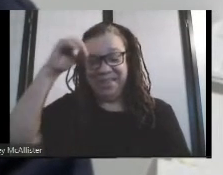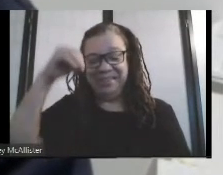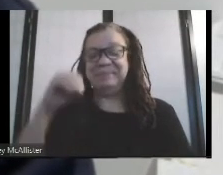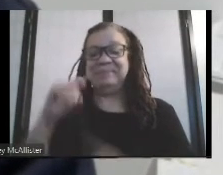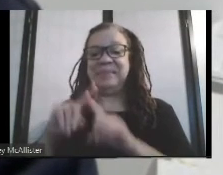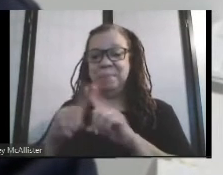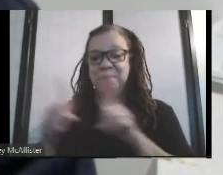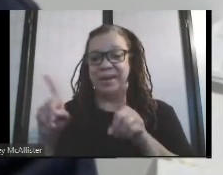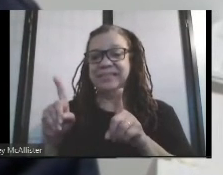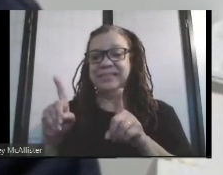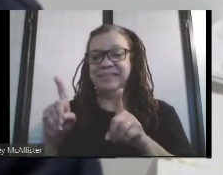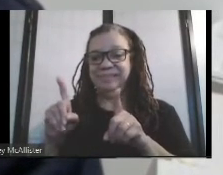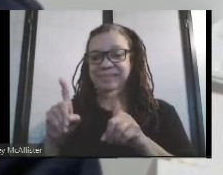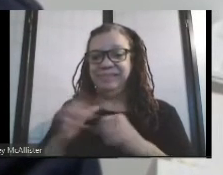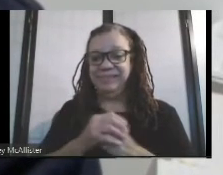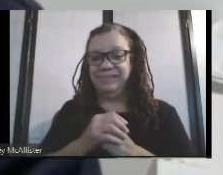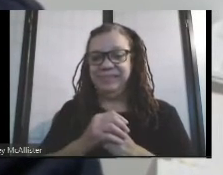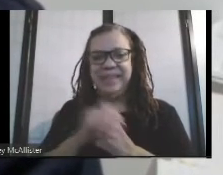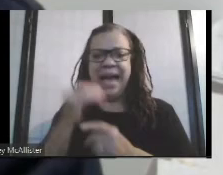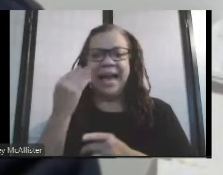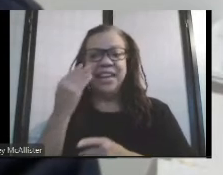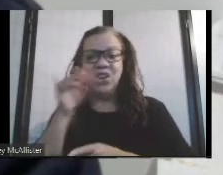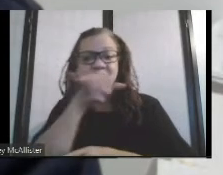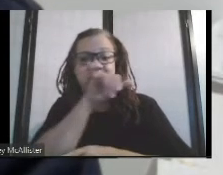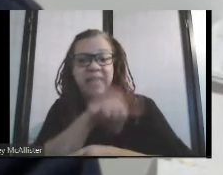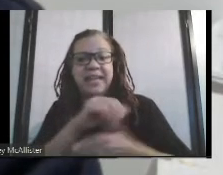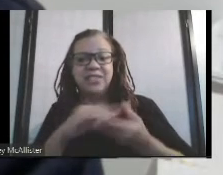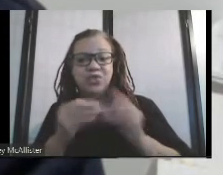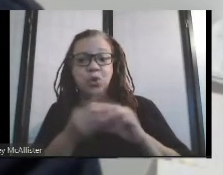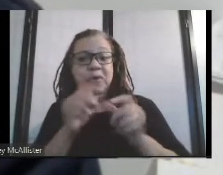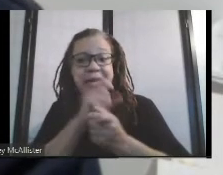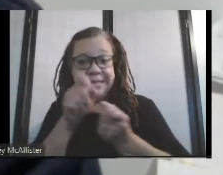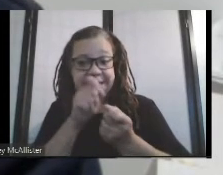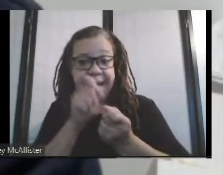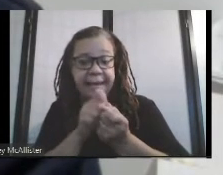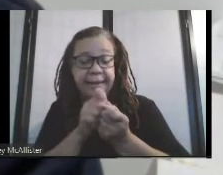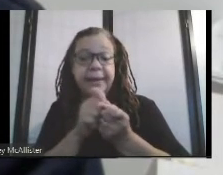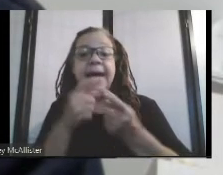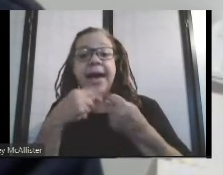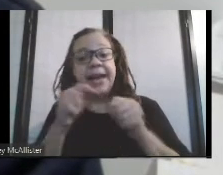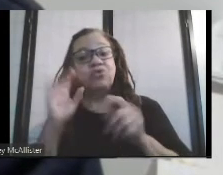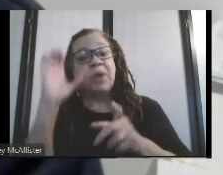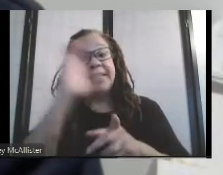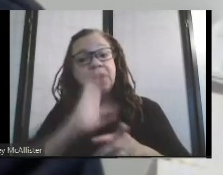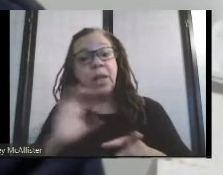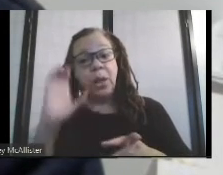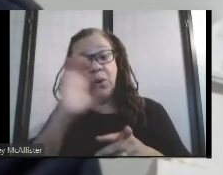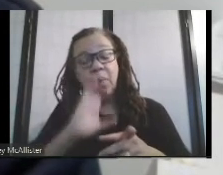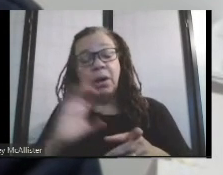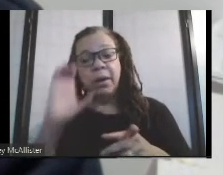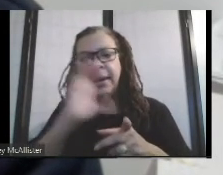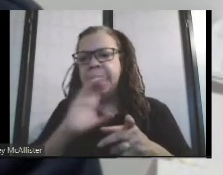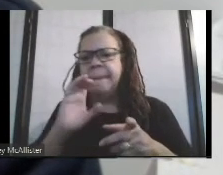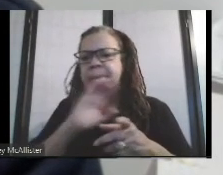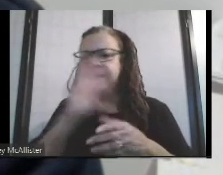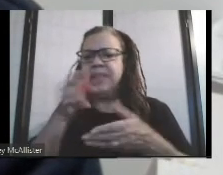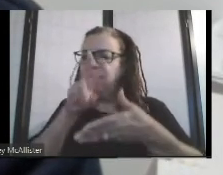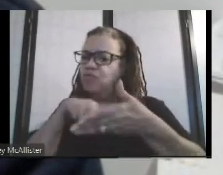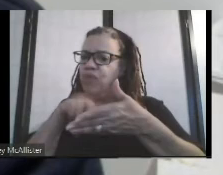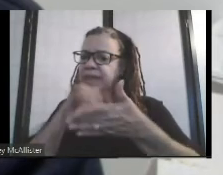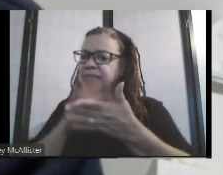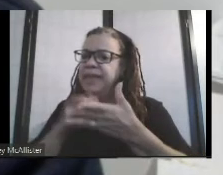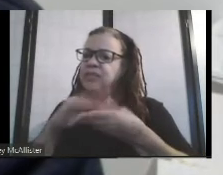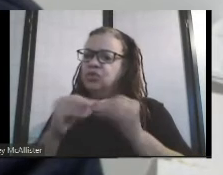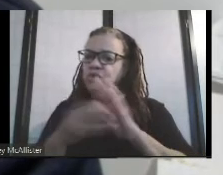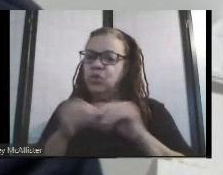short. That said, I will say I'm not familiar with the short story. I did look it up, and it was one that I don't